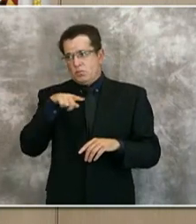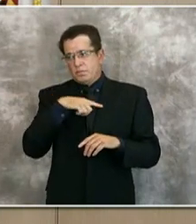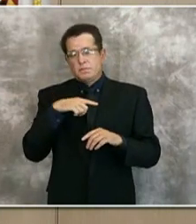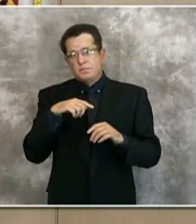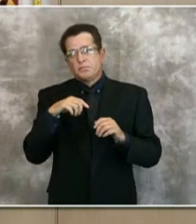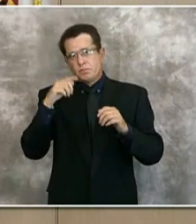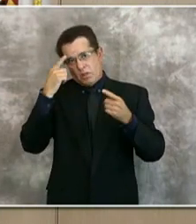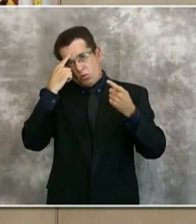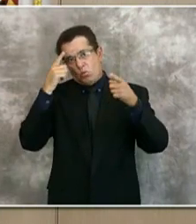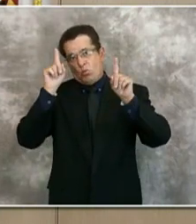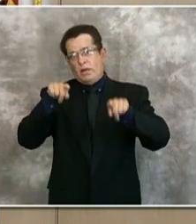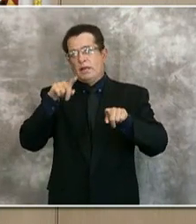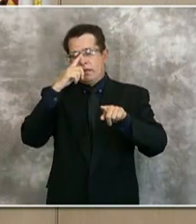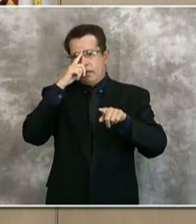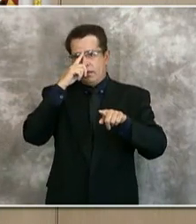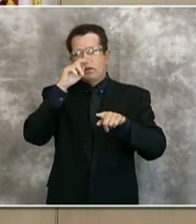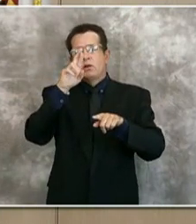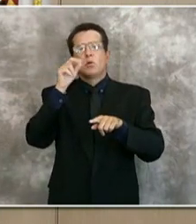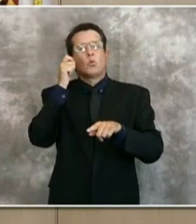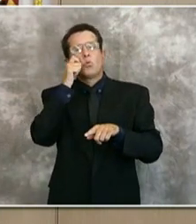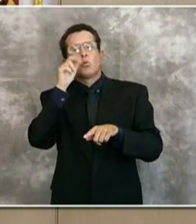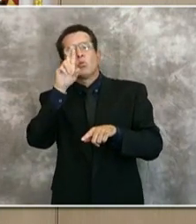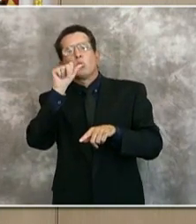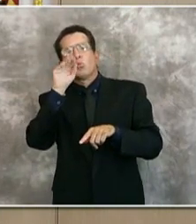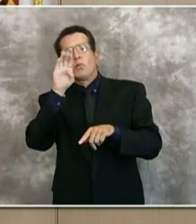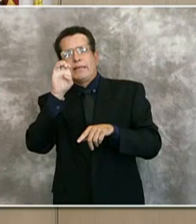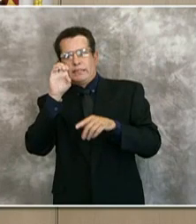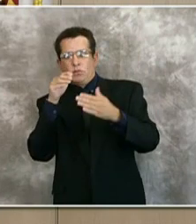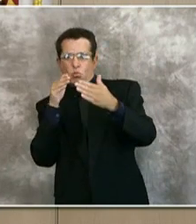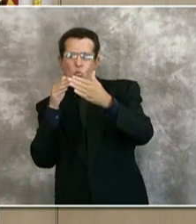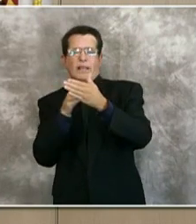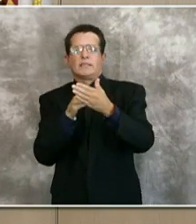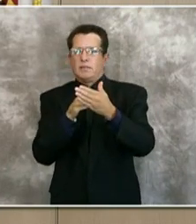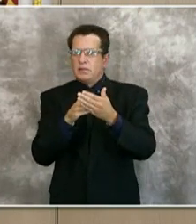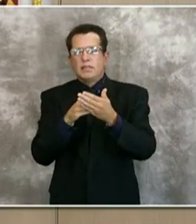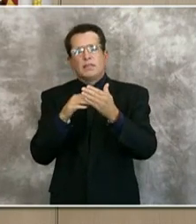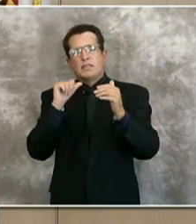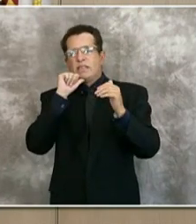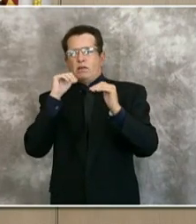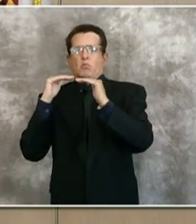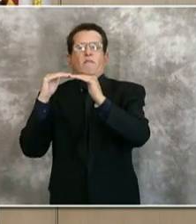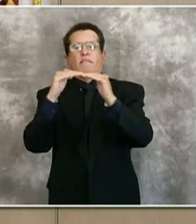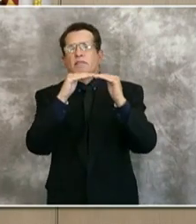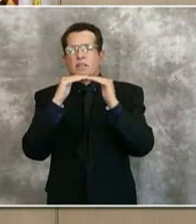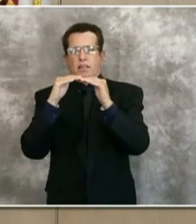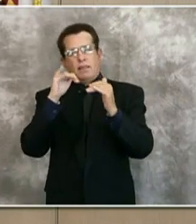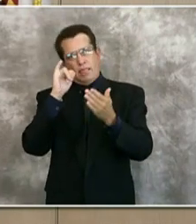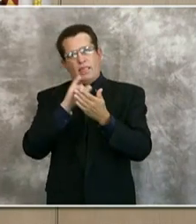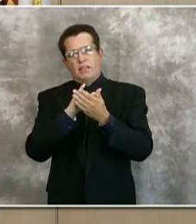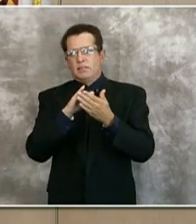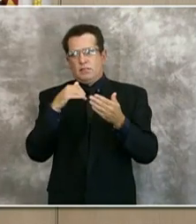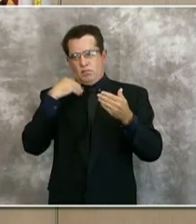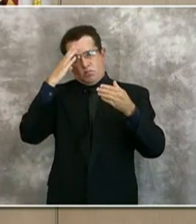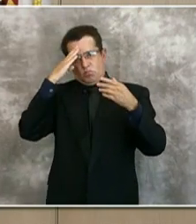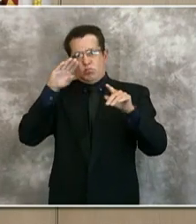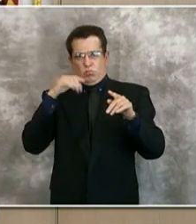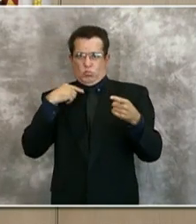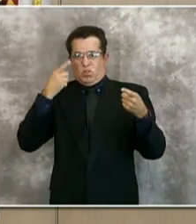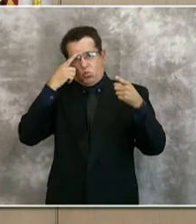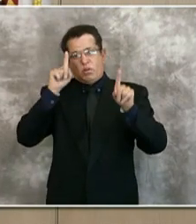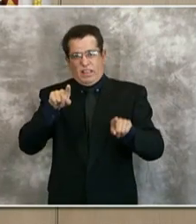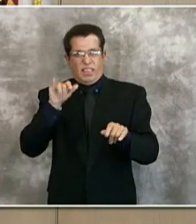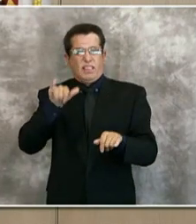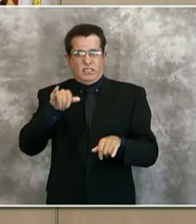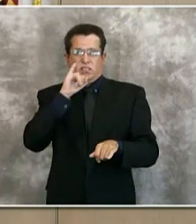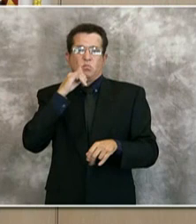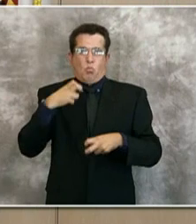that racism or social injustice is a public health crisis. I don't think that there is a dispute about that.